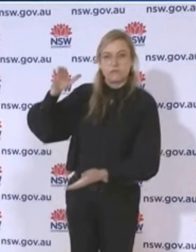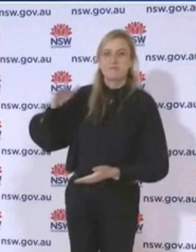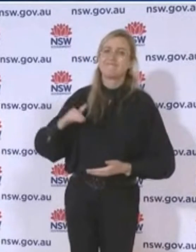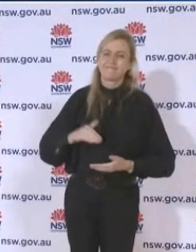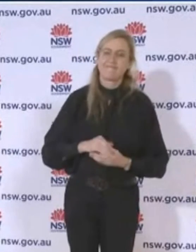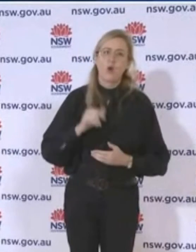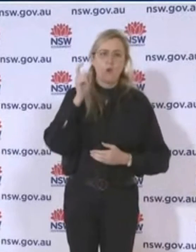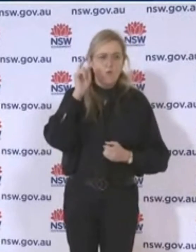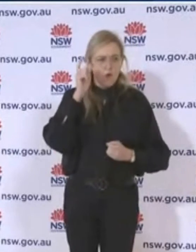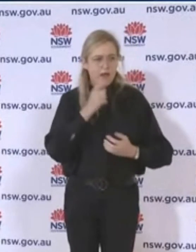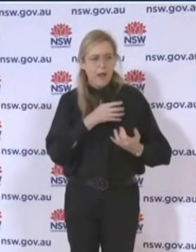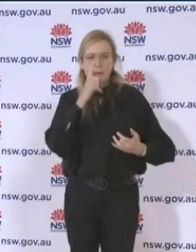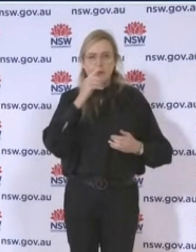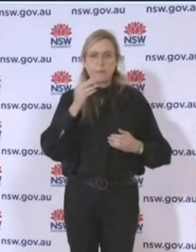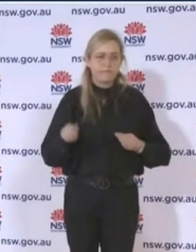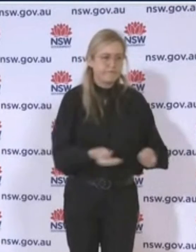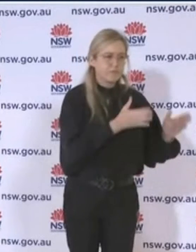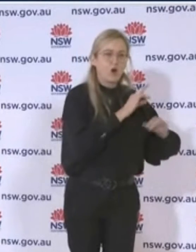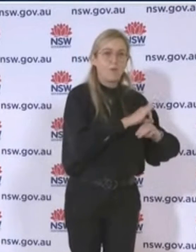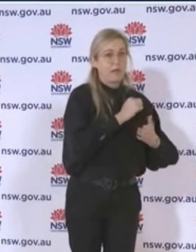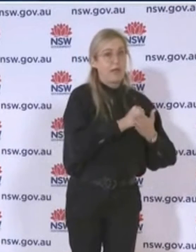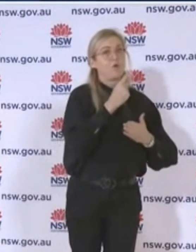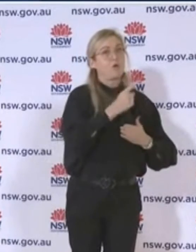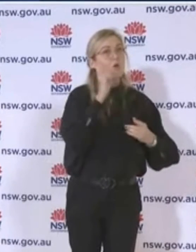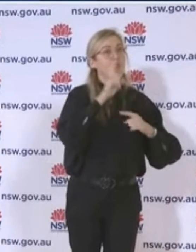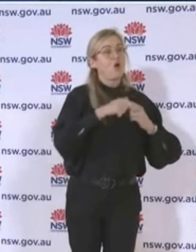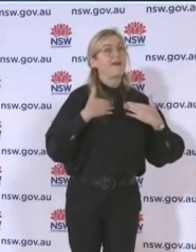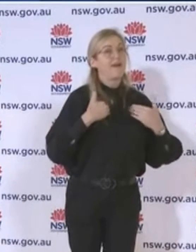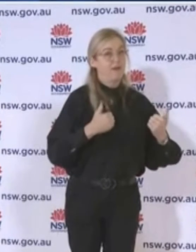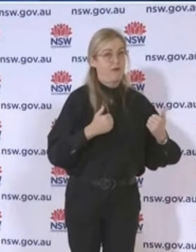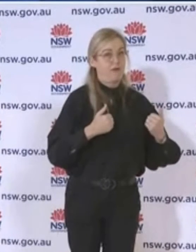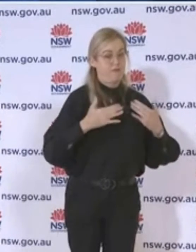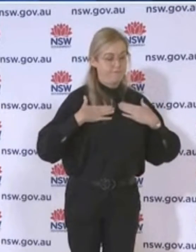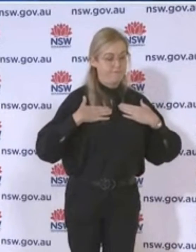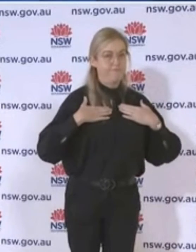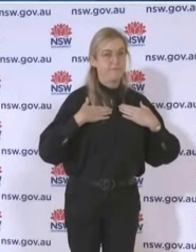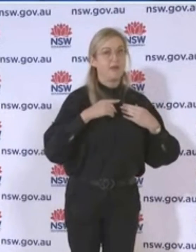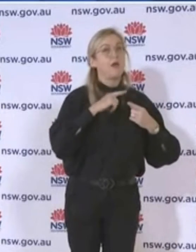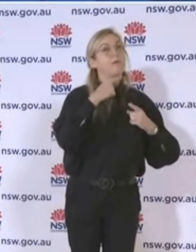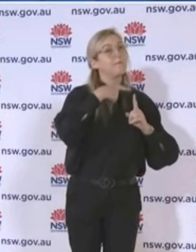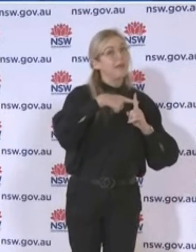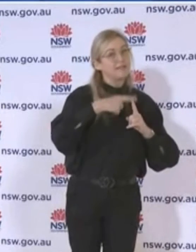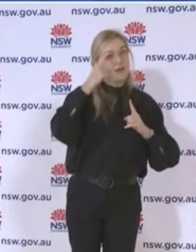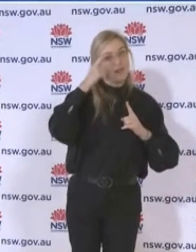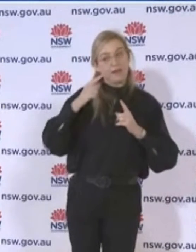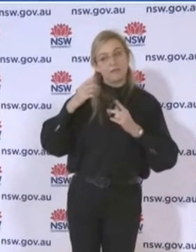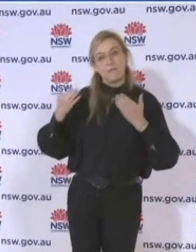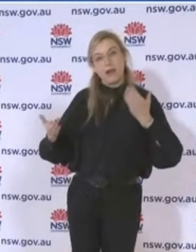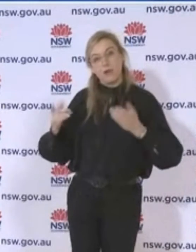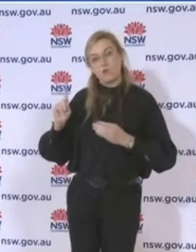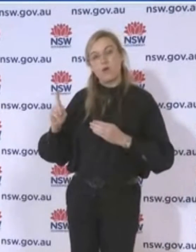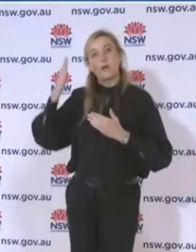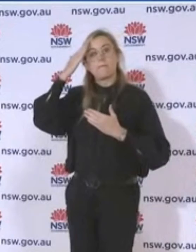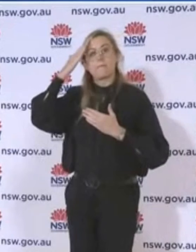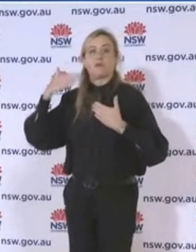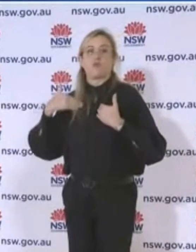to go into hospital. So public health is always your first priority. But that has to be balanced against mental health issues, and that's why I was keen to